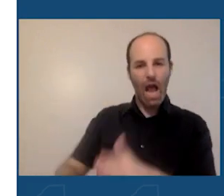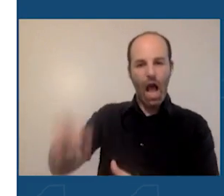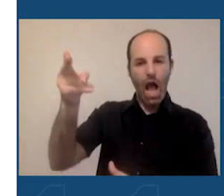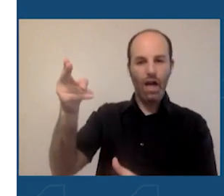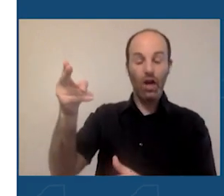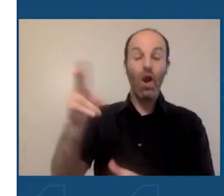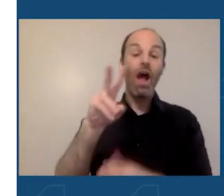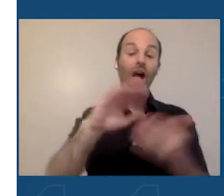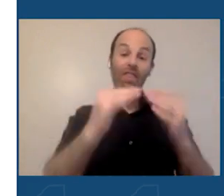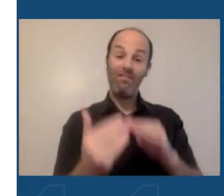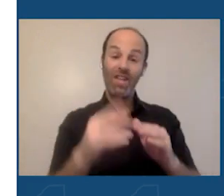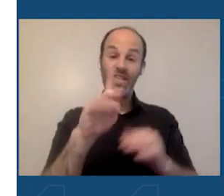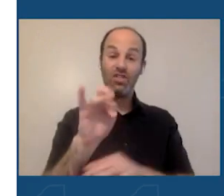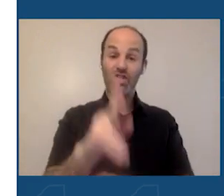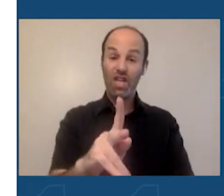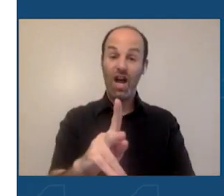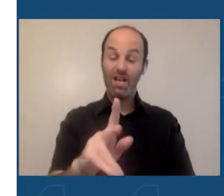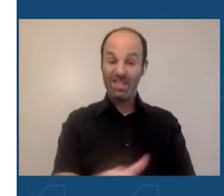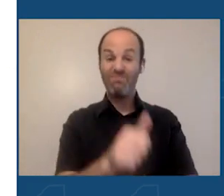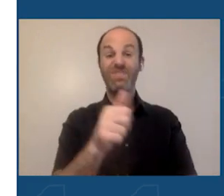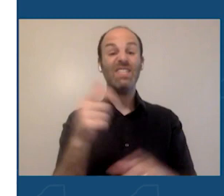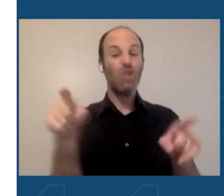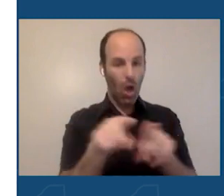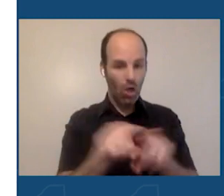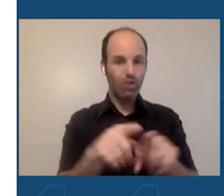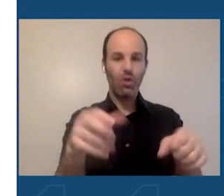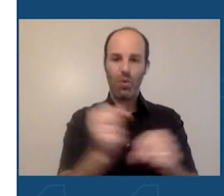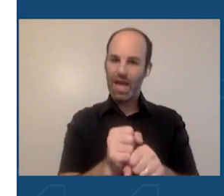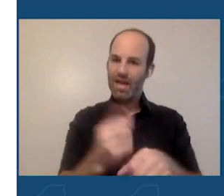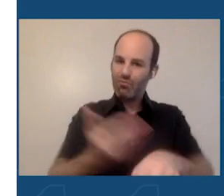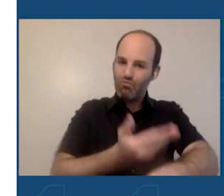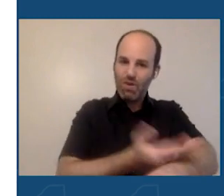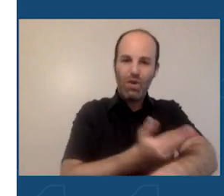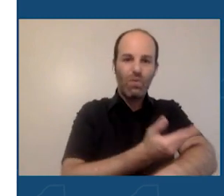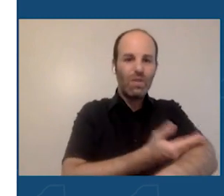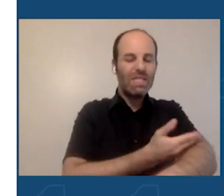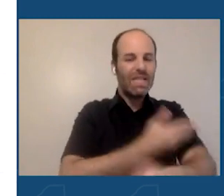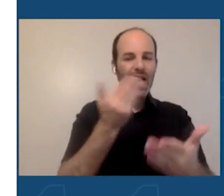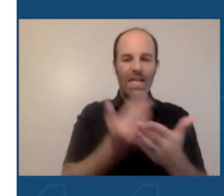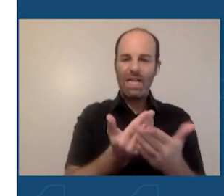another popular destination, is getting a facelift. Almost $1 million there,